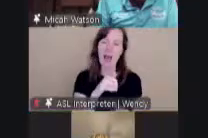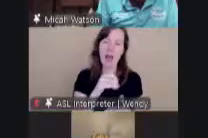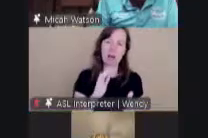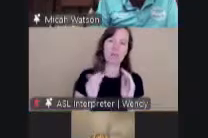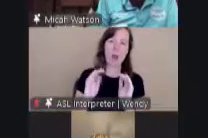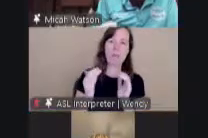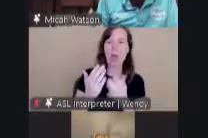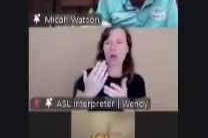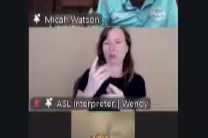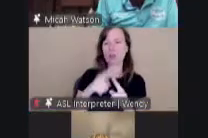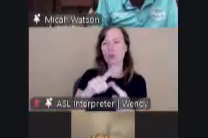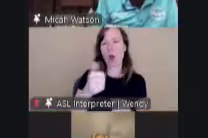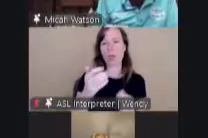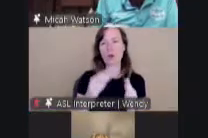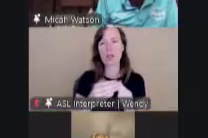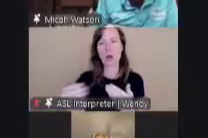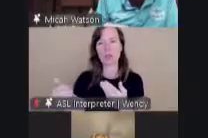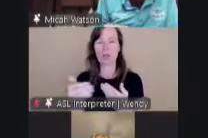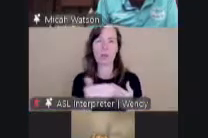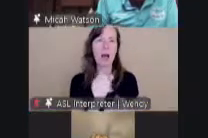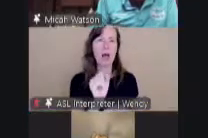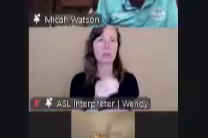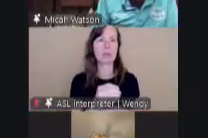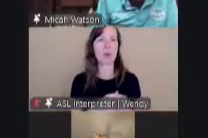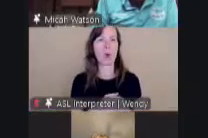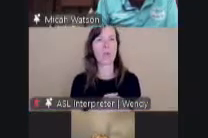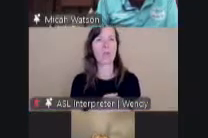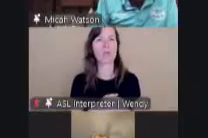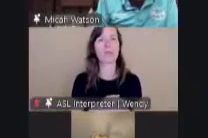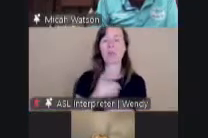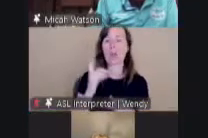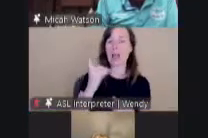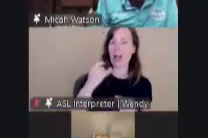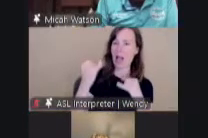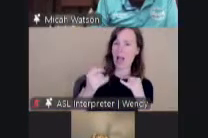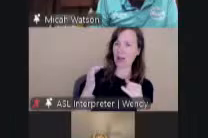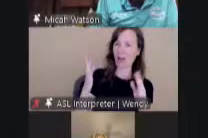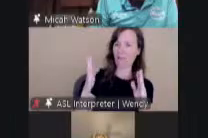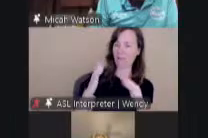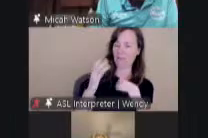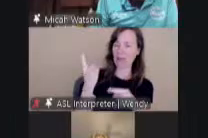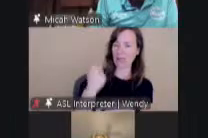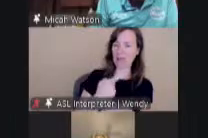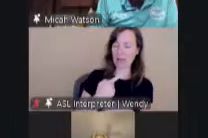And then finally, at the end of the day, there is